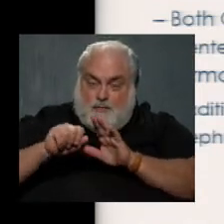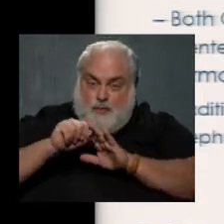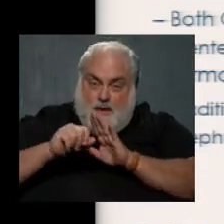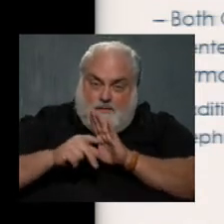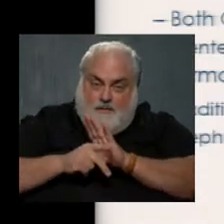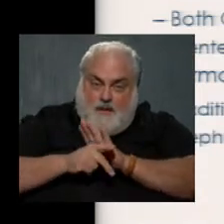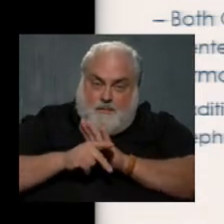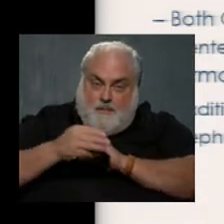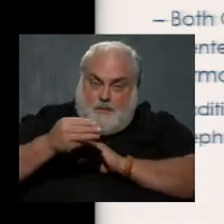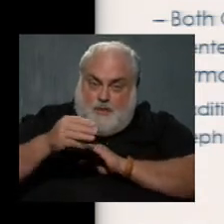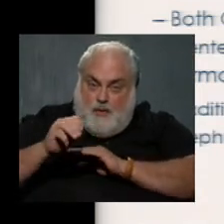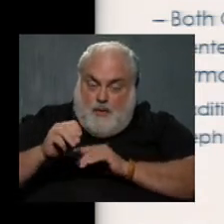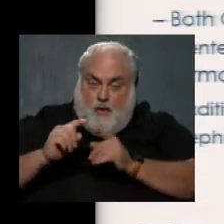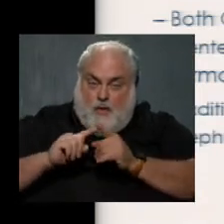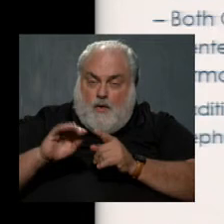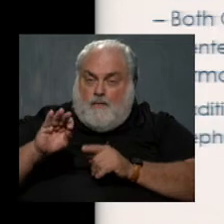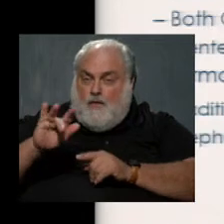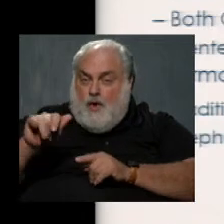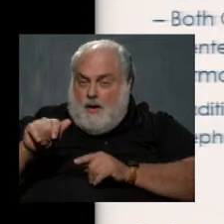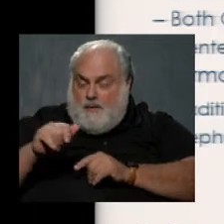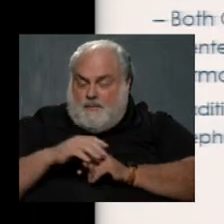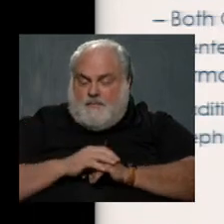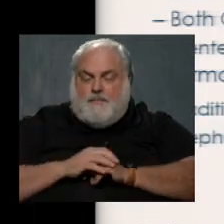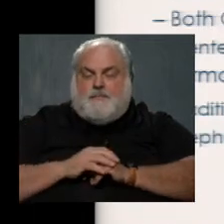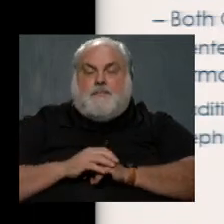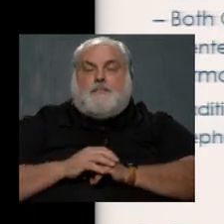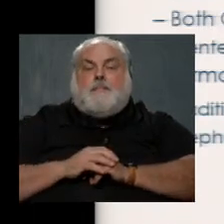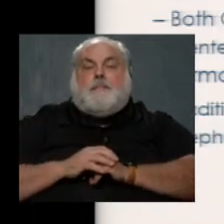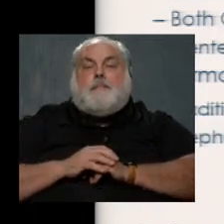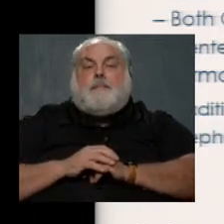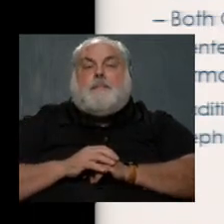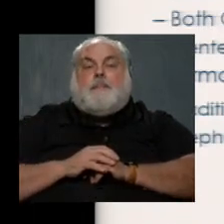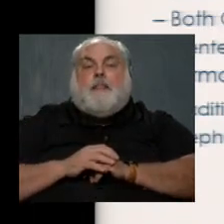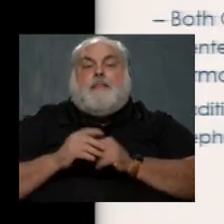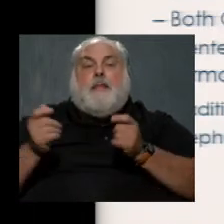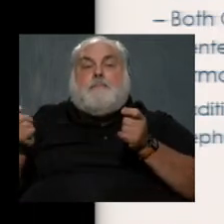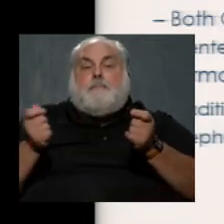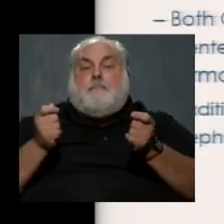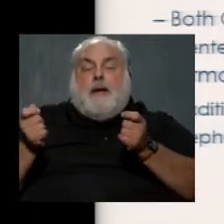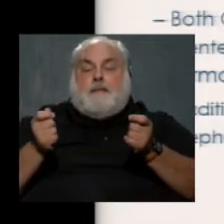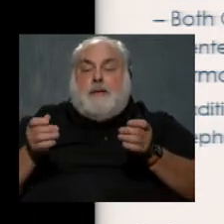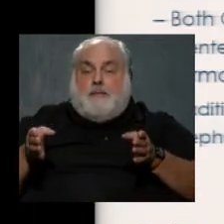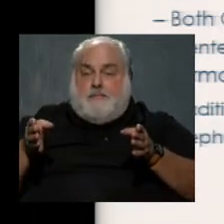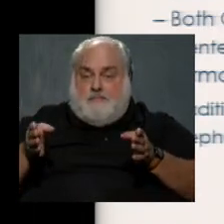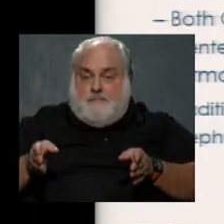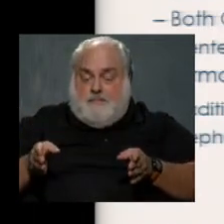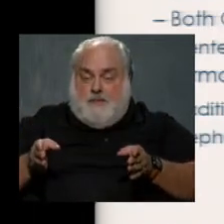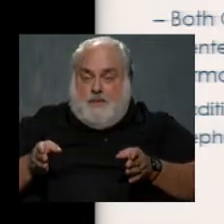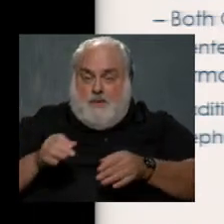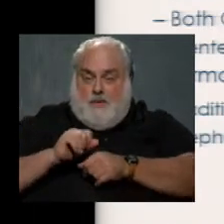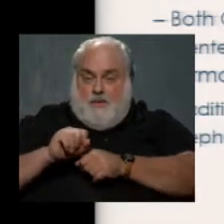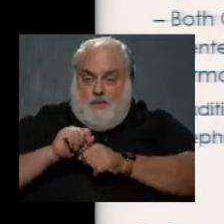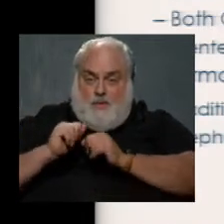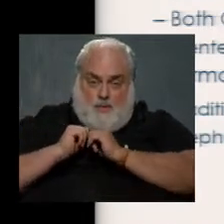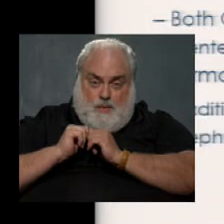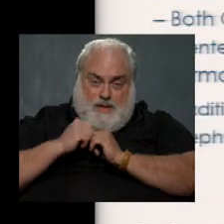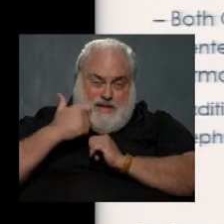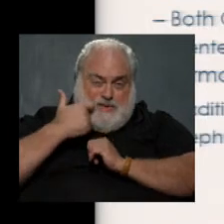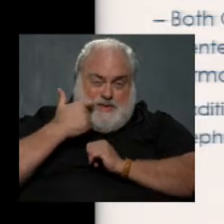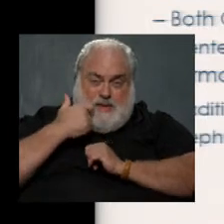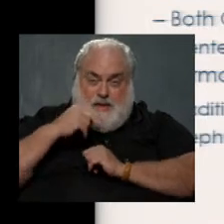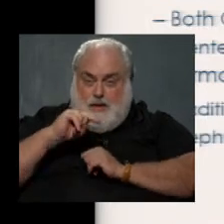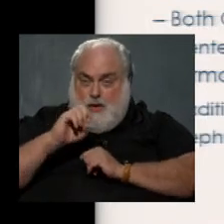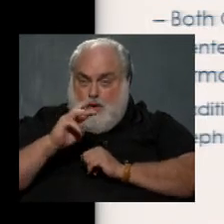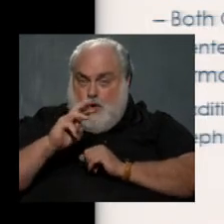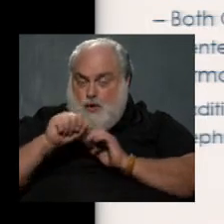Pensacola, Florida. And then the pharmacy benefit management vendors that we work with, and you may, this was in the news recently at